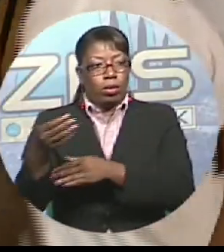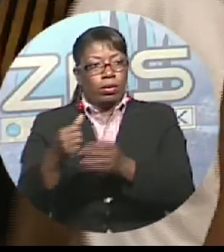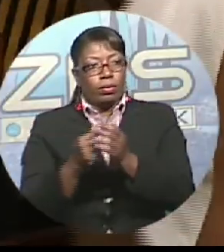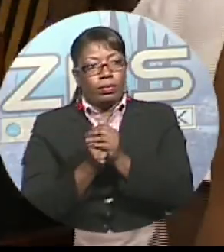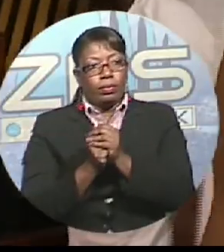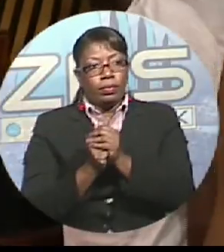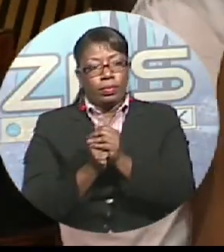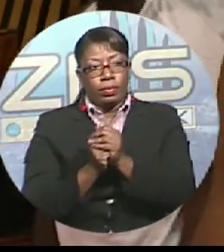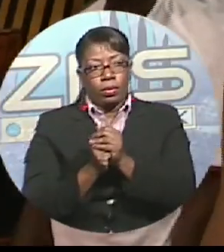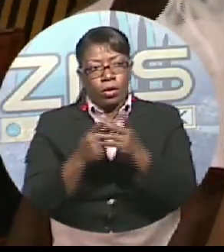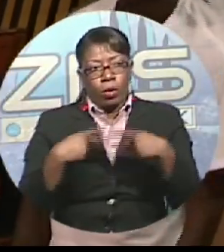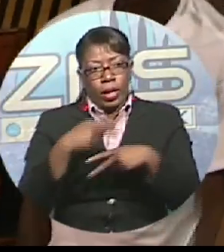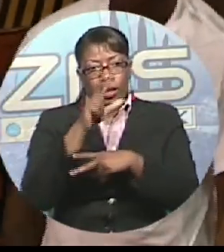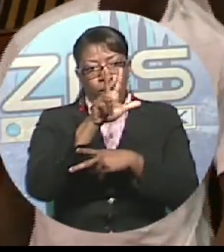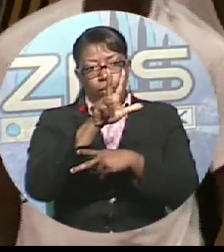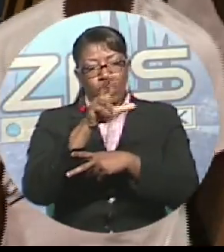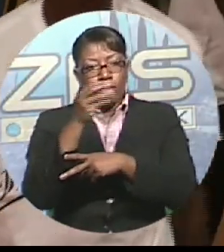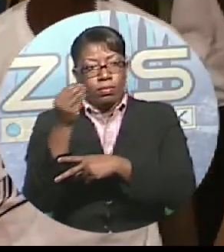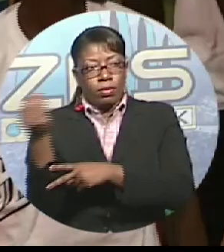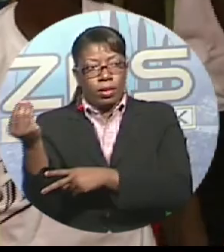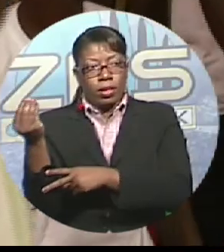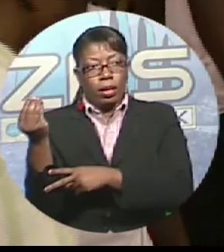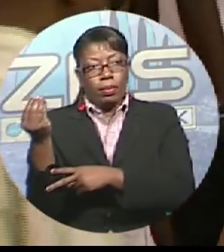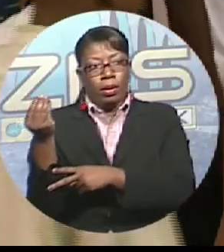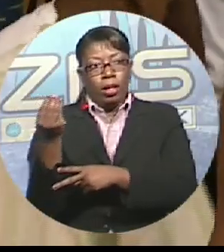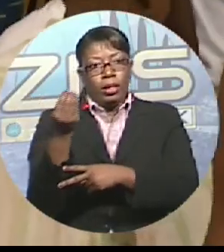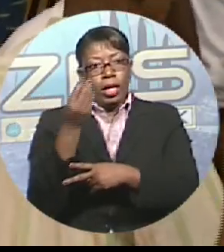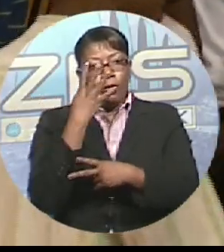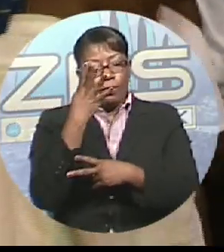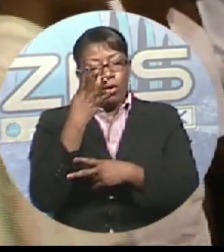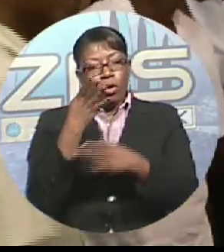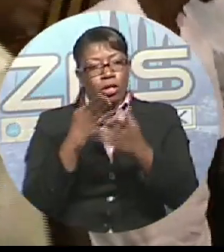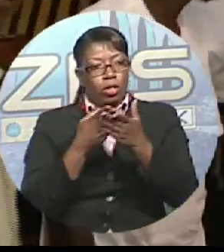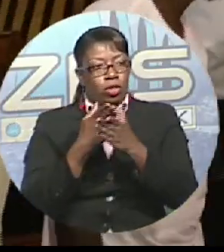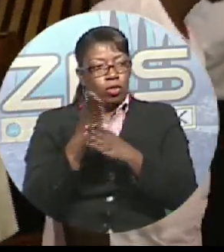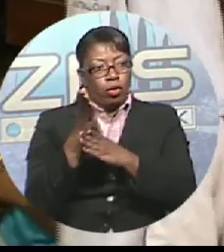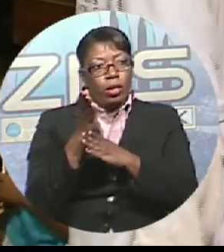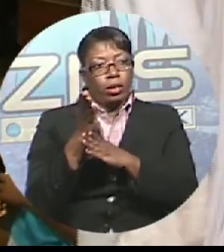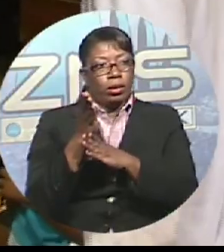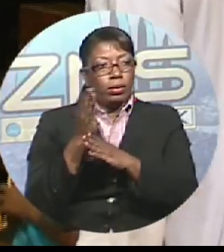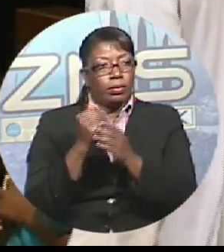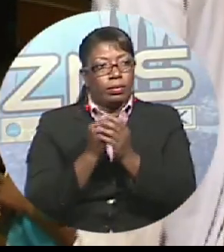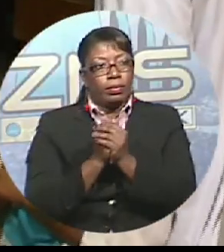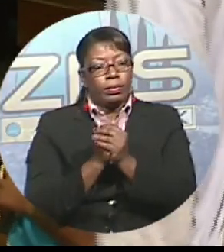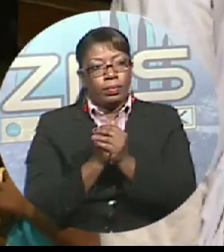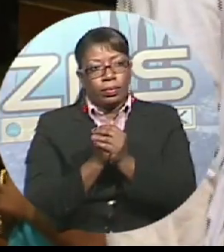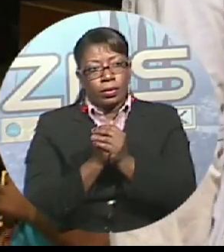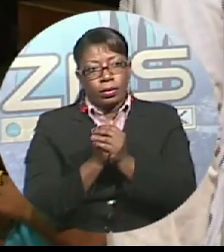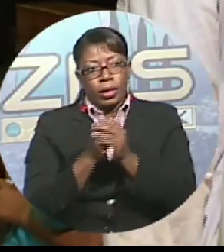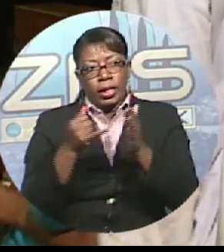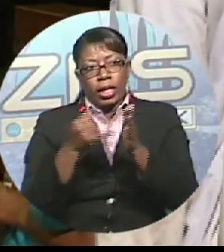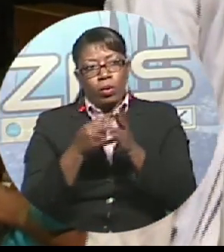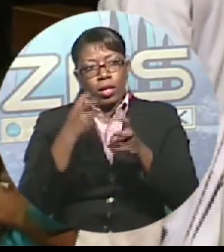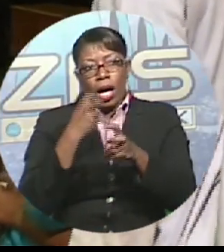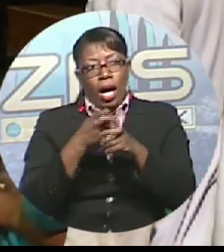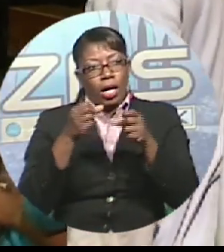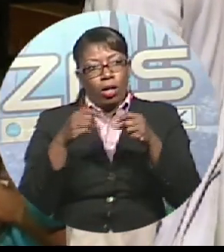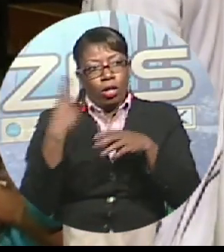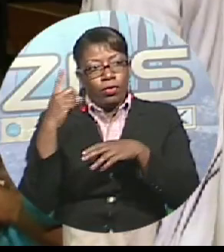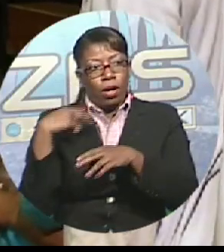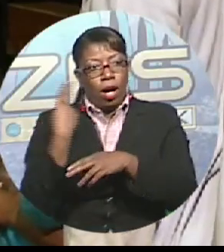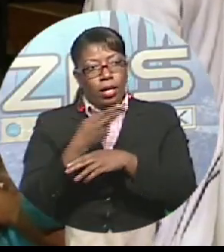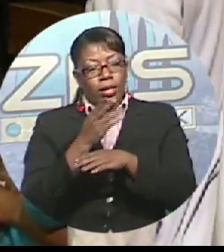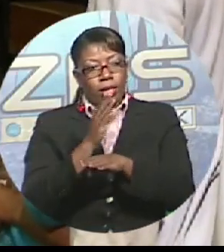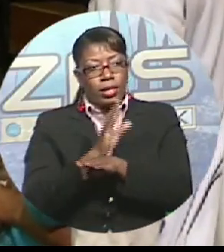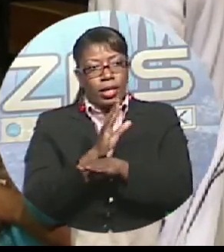3-0, and it feels great to come back 4 straight and sweeping them a backdoor sweep. It was a tough loss for us tonight. Our guys didn't